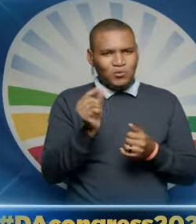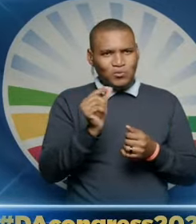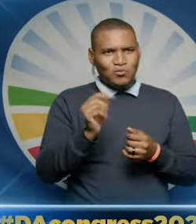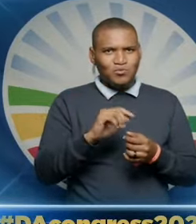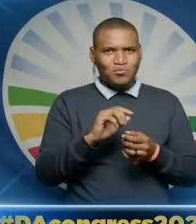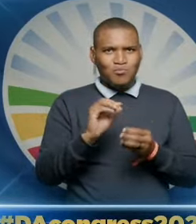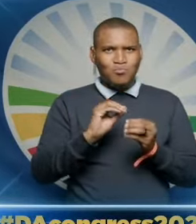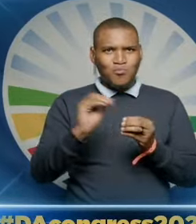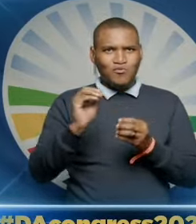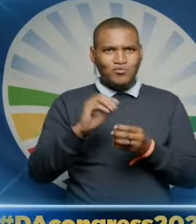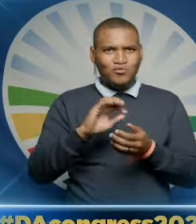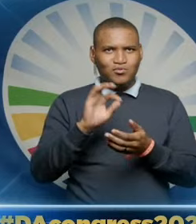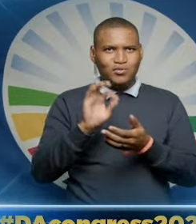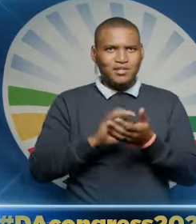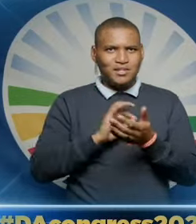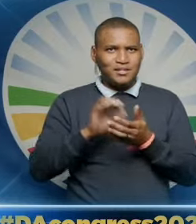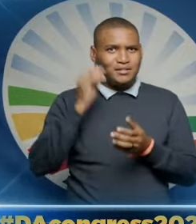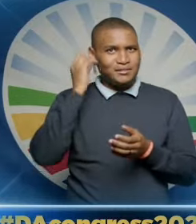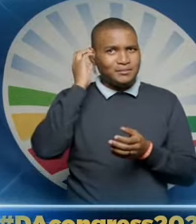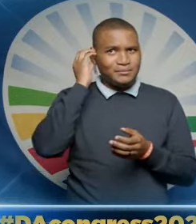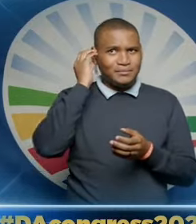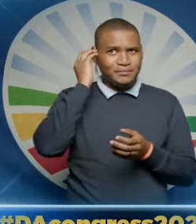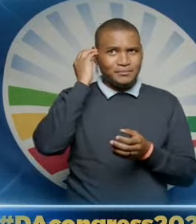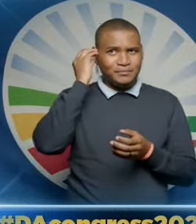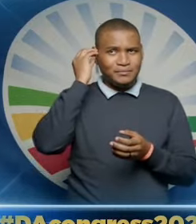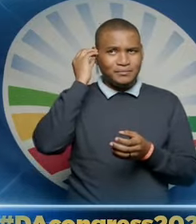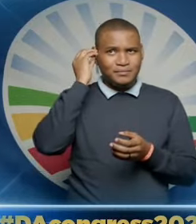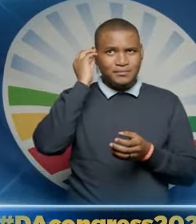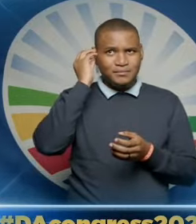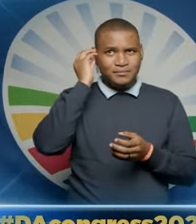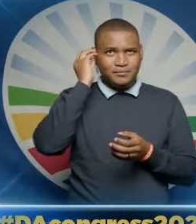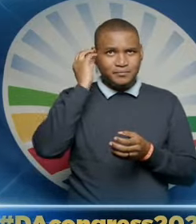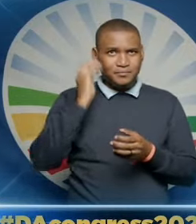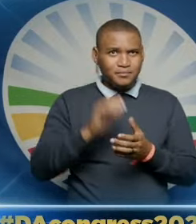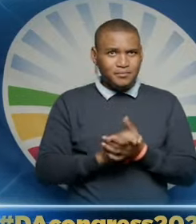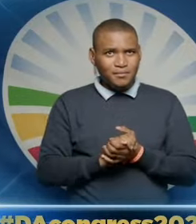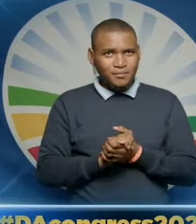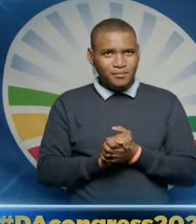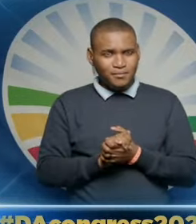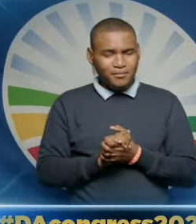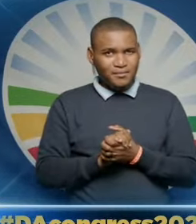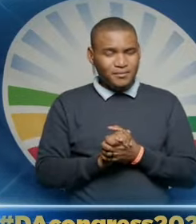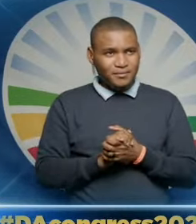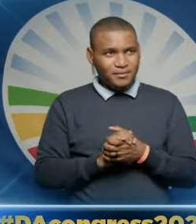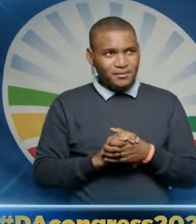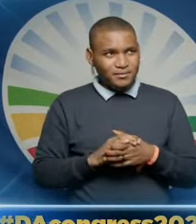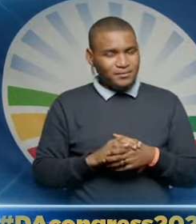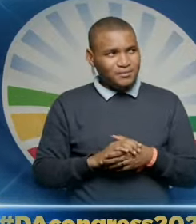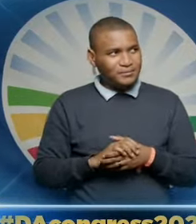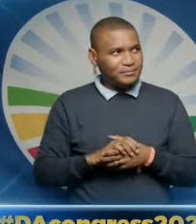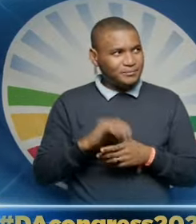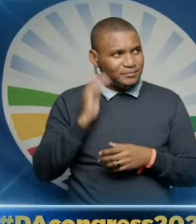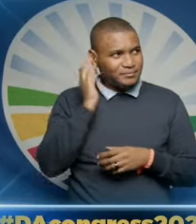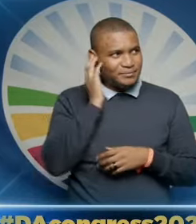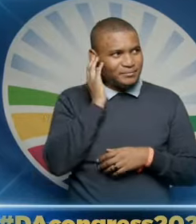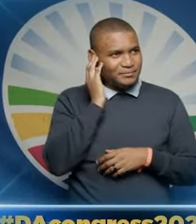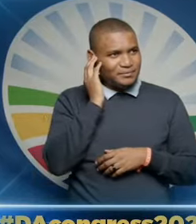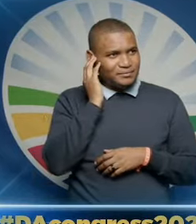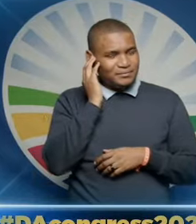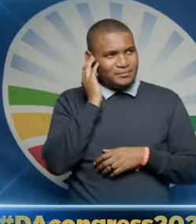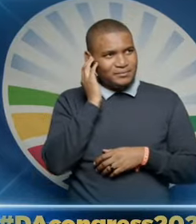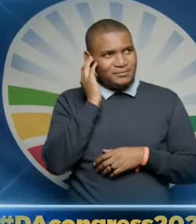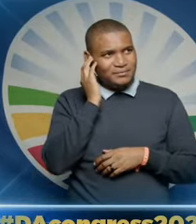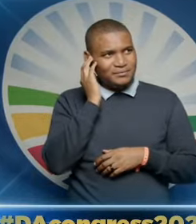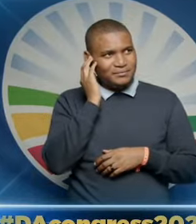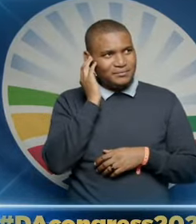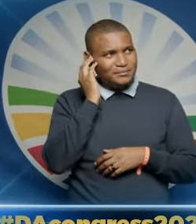And it's important for us to have this kind of interaction, contesting our ideas, talking about new policies, making sure that we get our